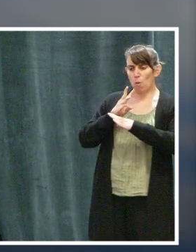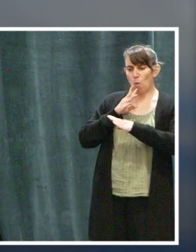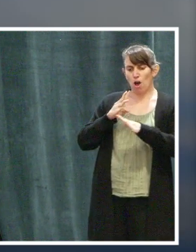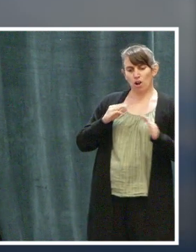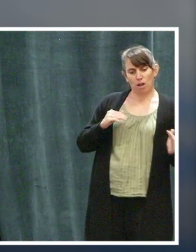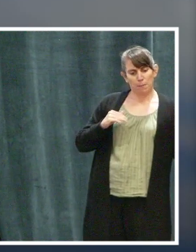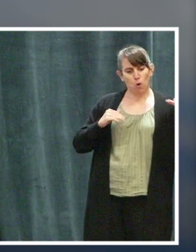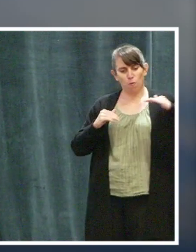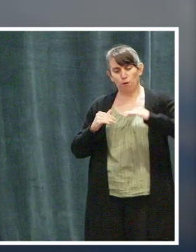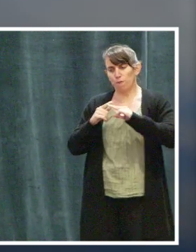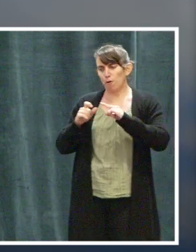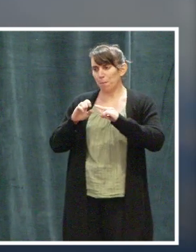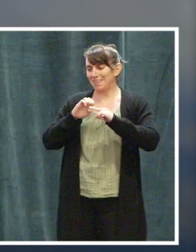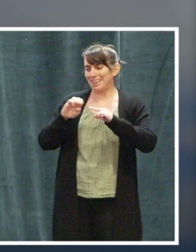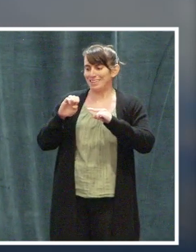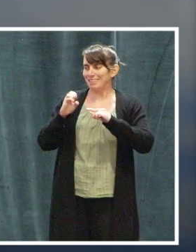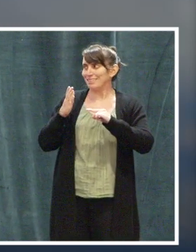Right, right, because